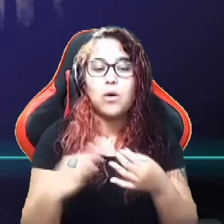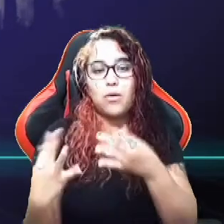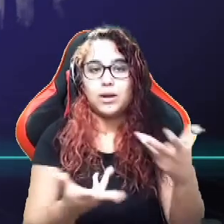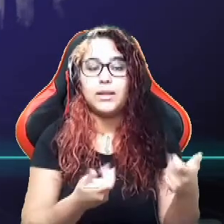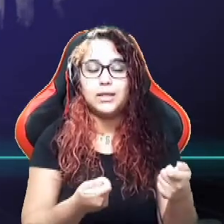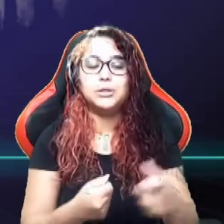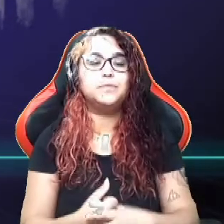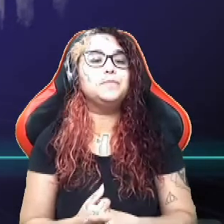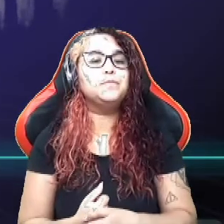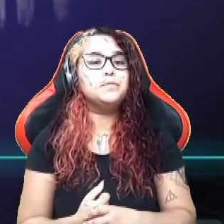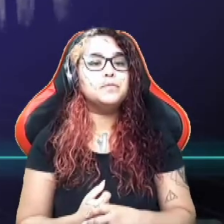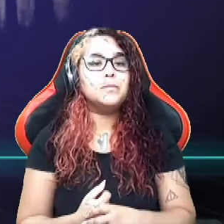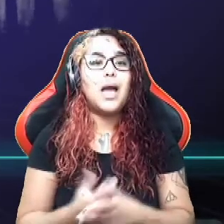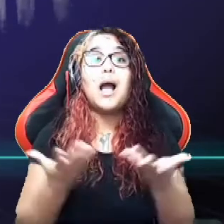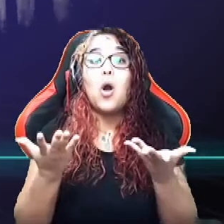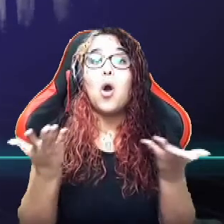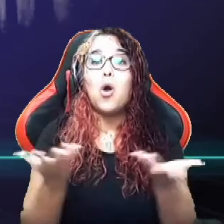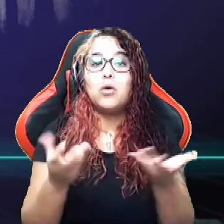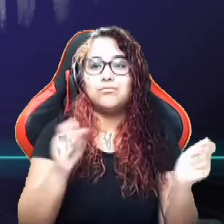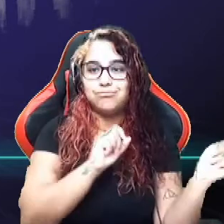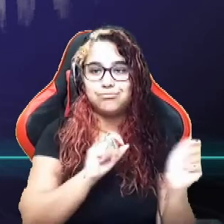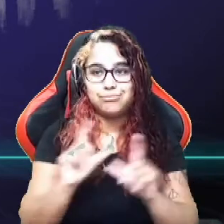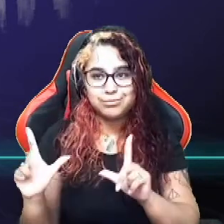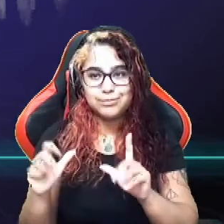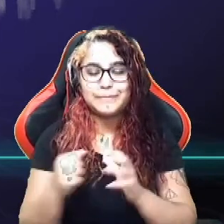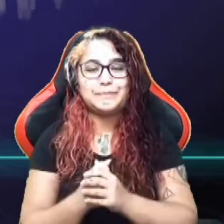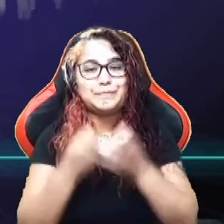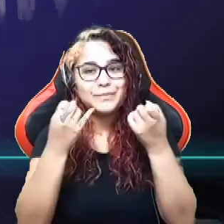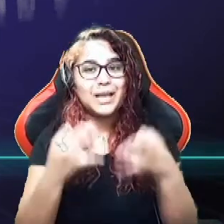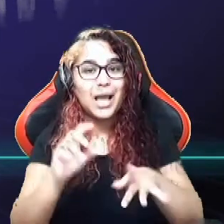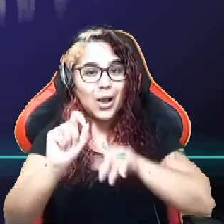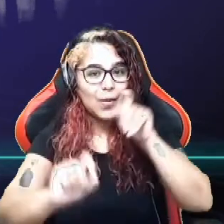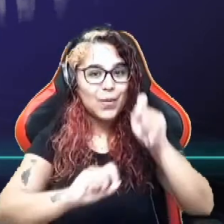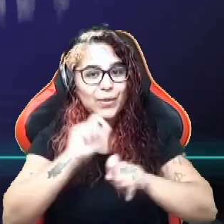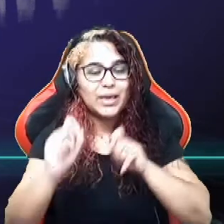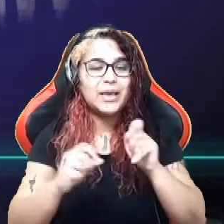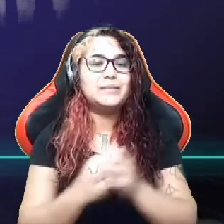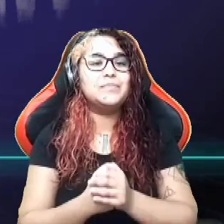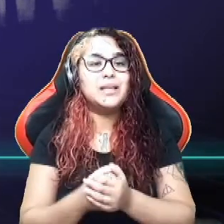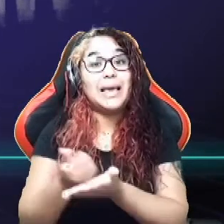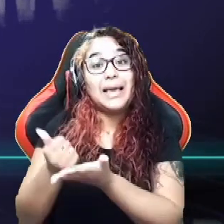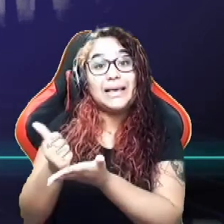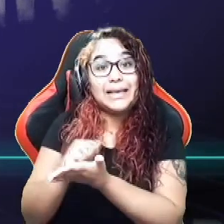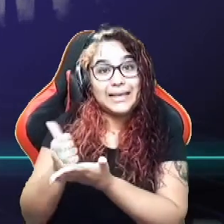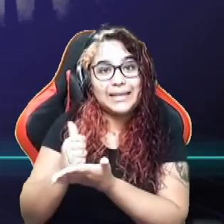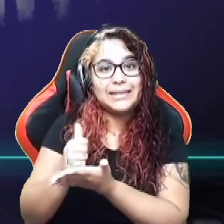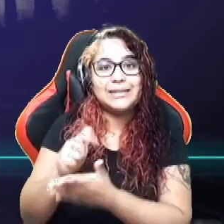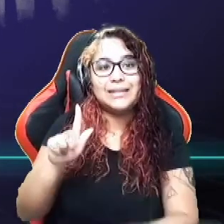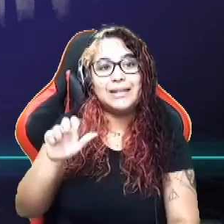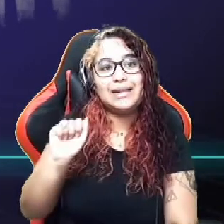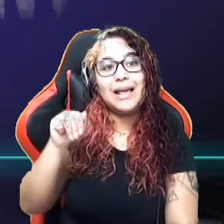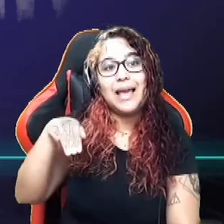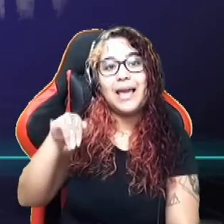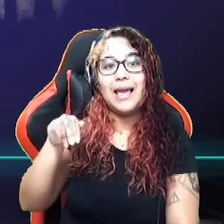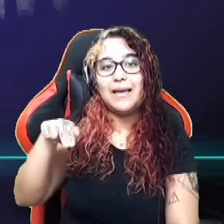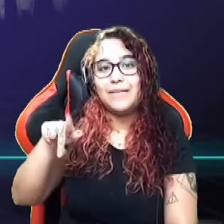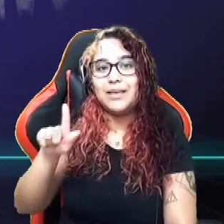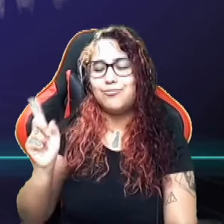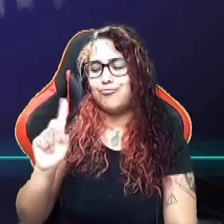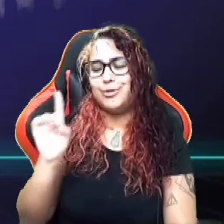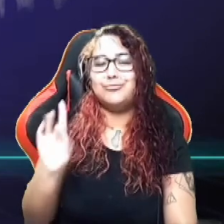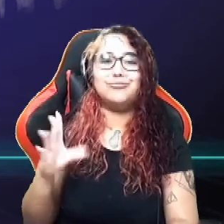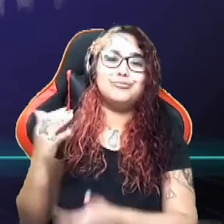content. And then we can talk about the game community. Gaming is more than